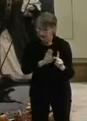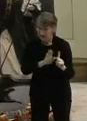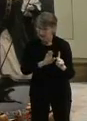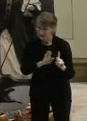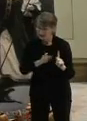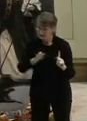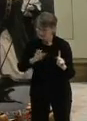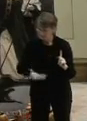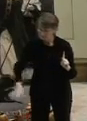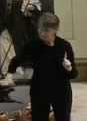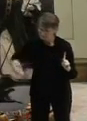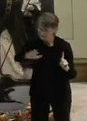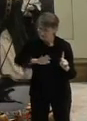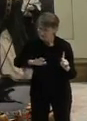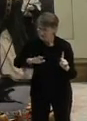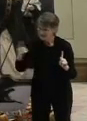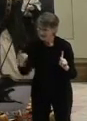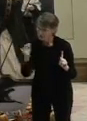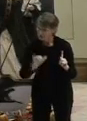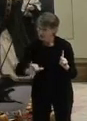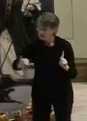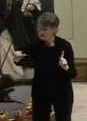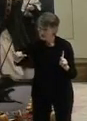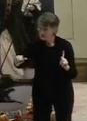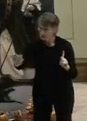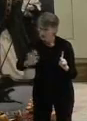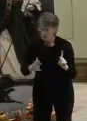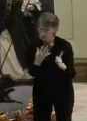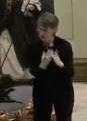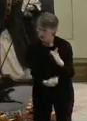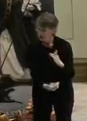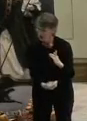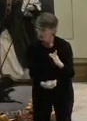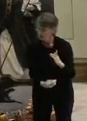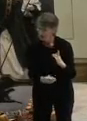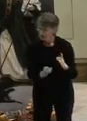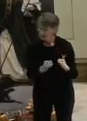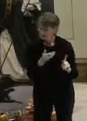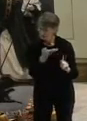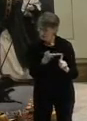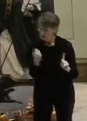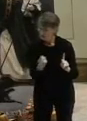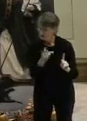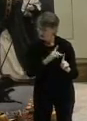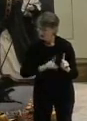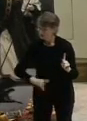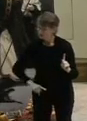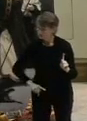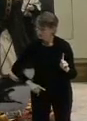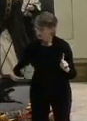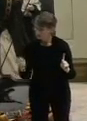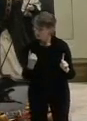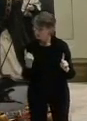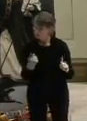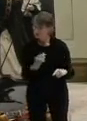be taken away. His kingship shall not be destroyed. The word of the Lord.